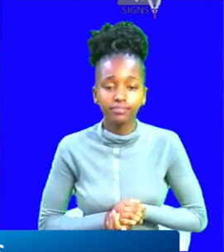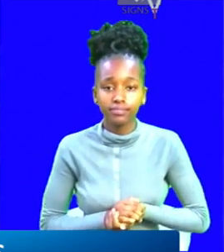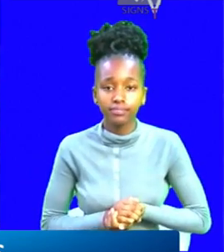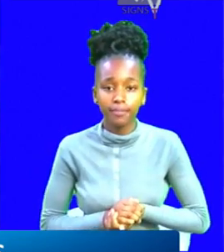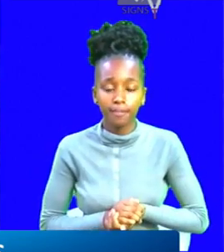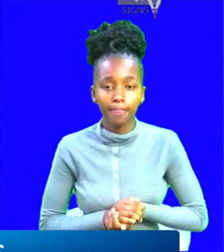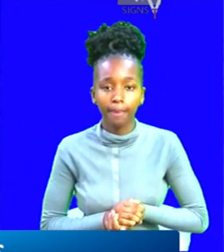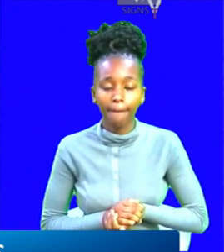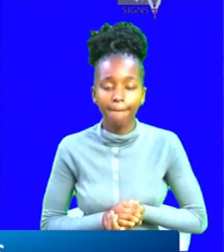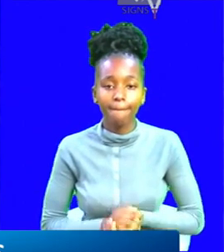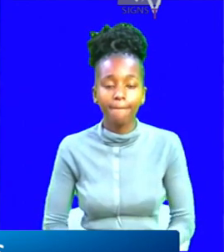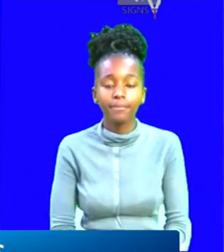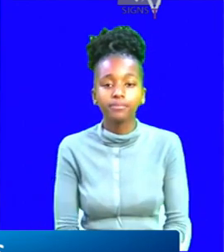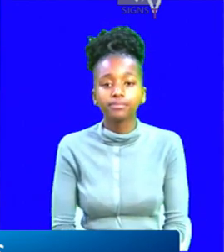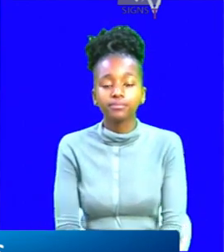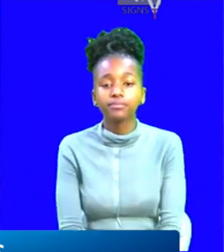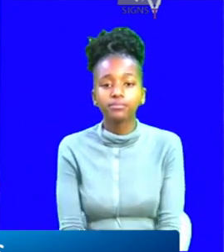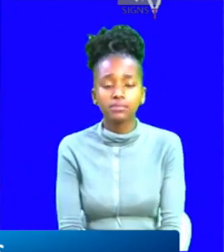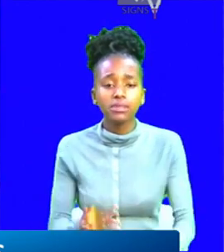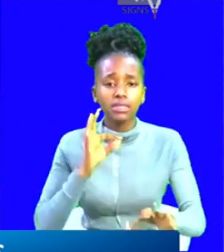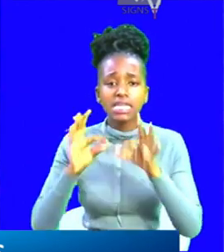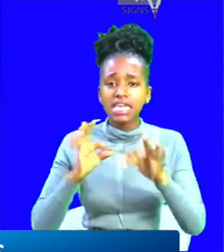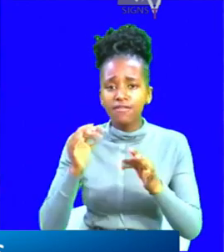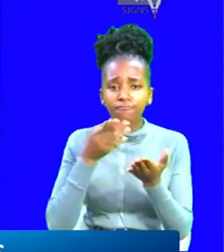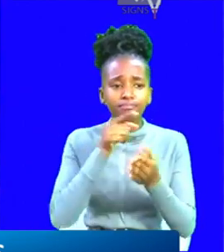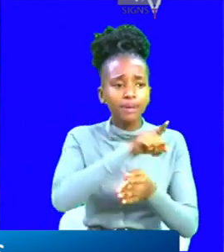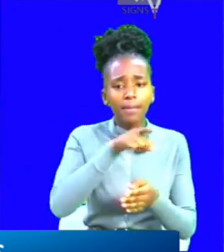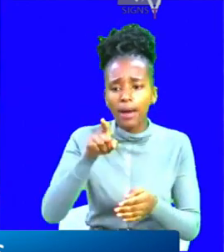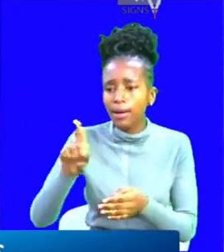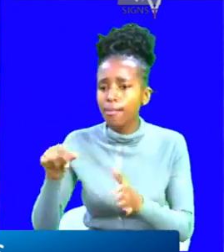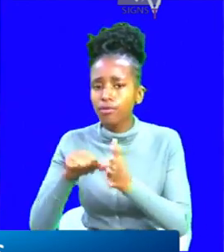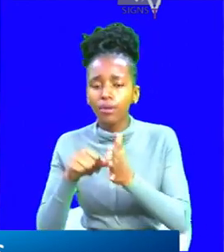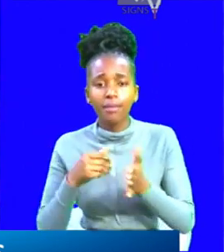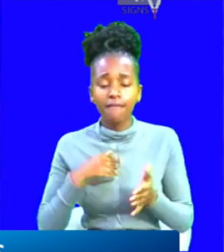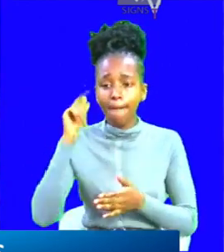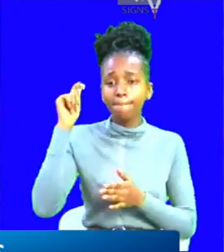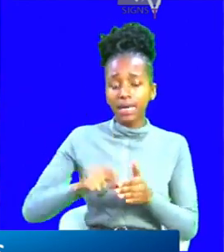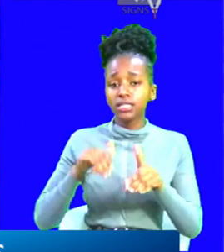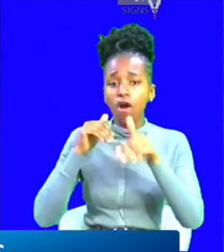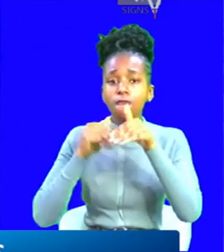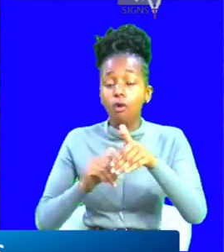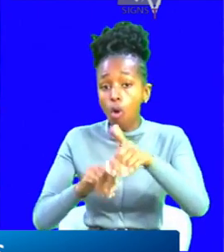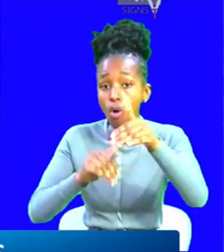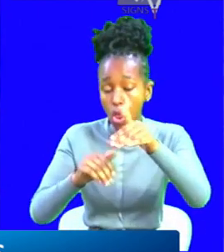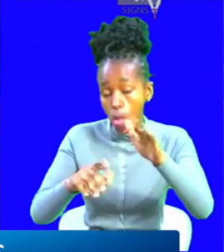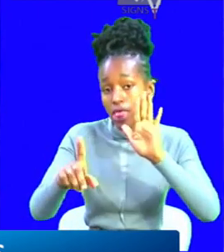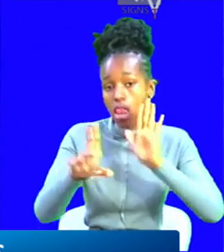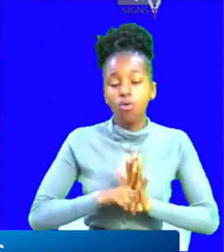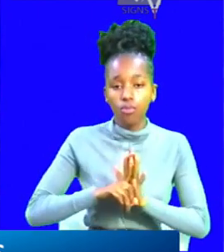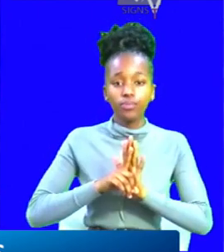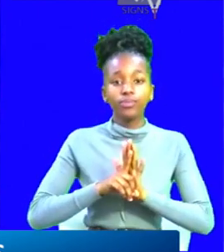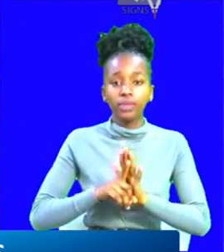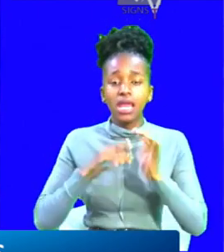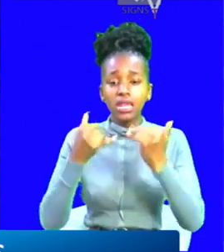Anaitwa nani? Kama mko na matatizo, kuna njia ya kisheria ya kuendelea. Tulikubaliana na wao ya